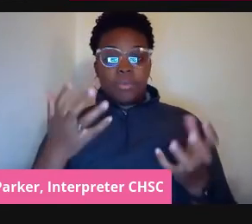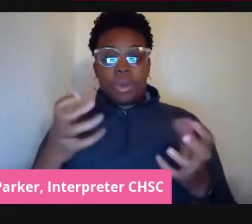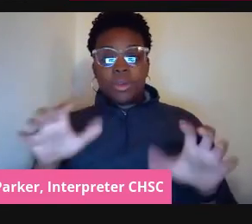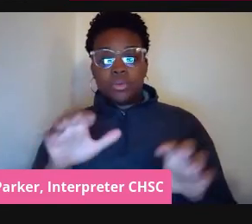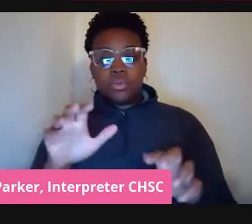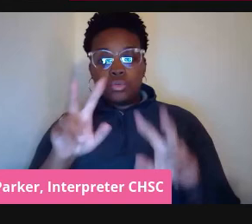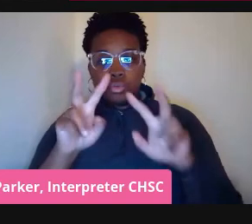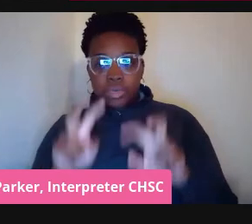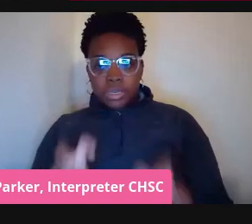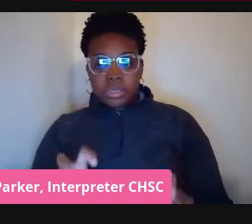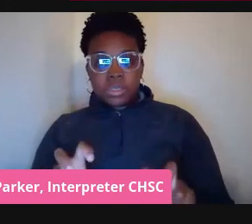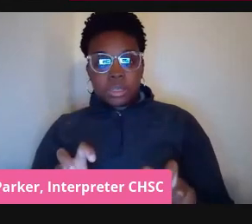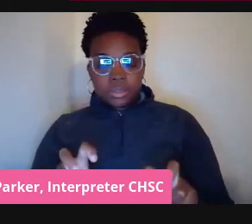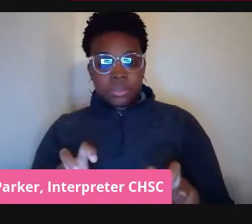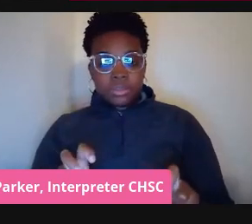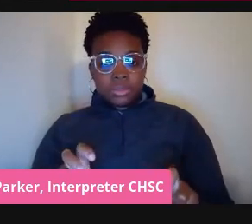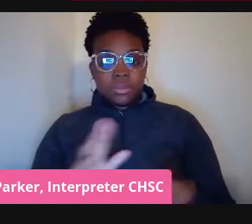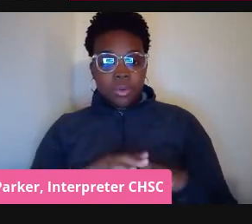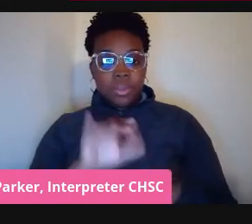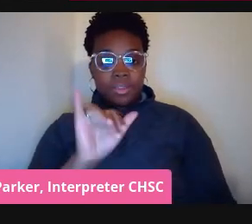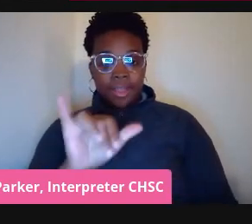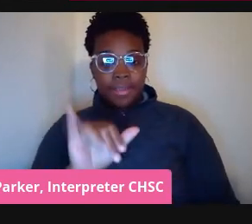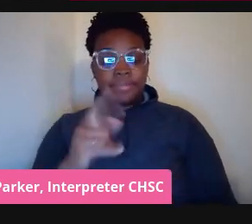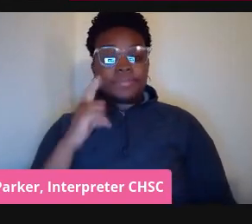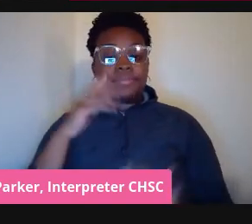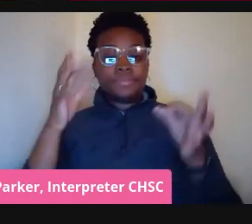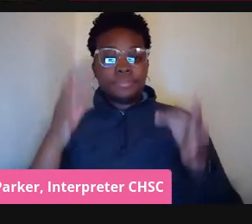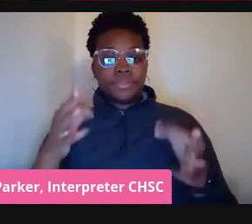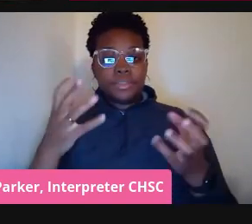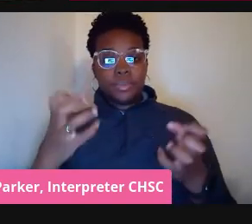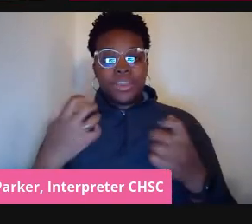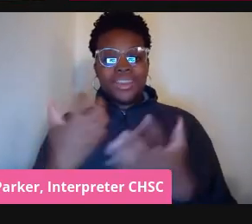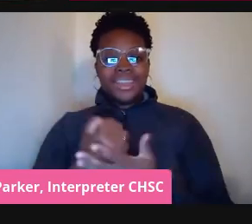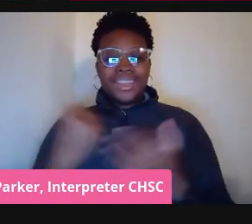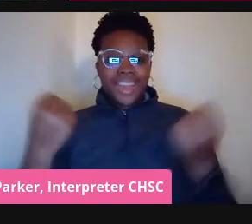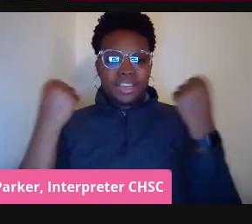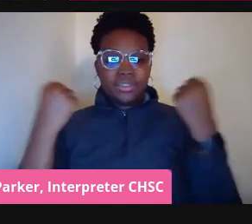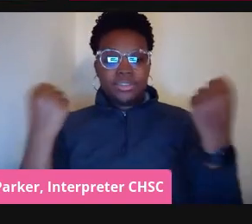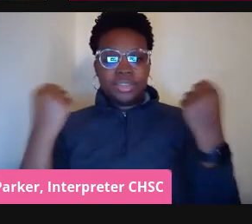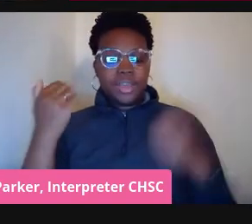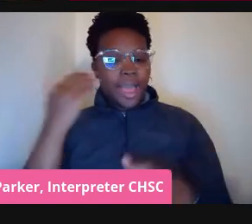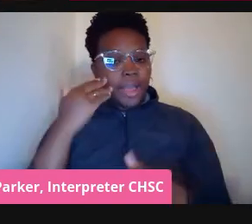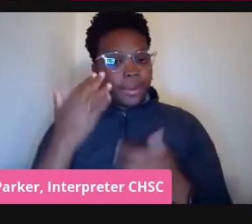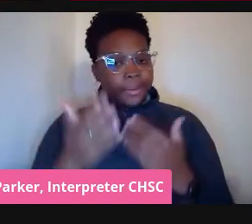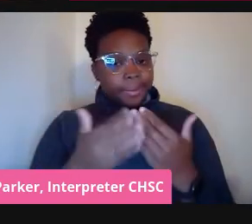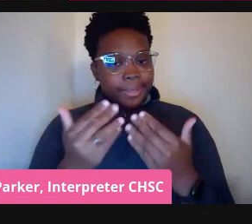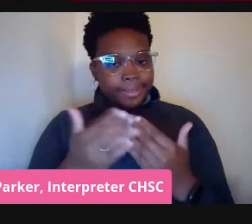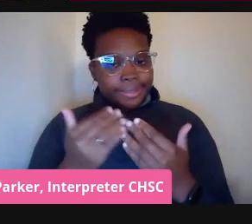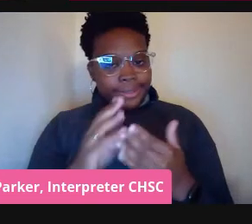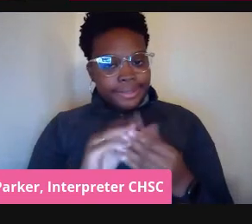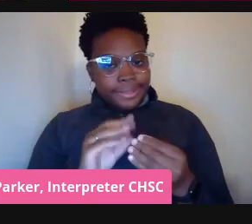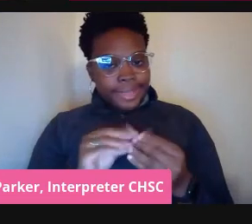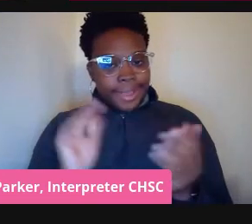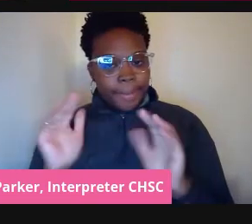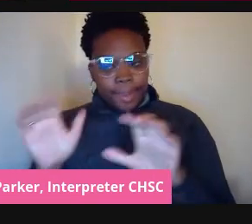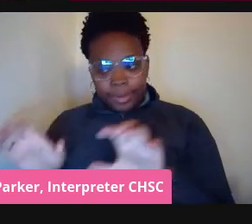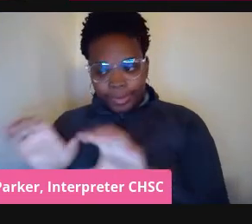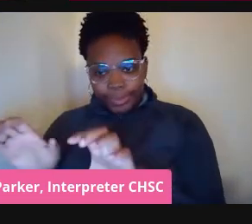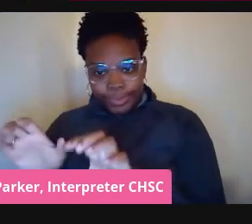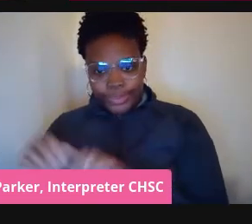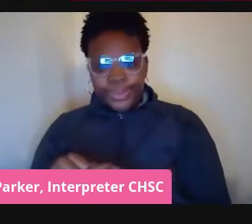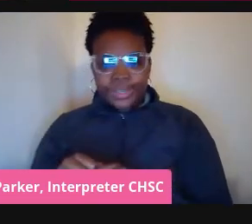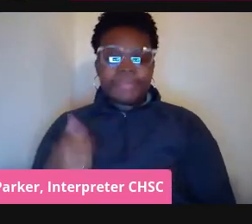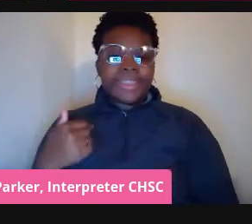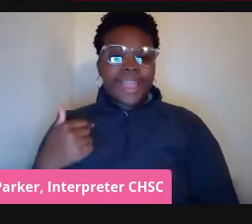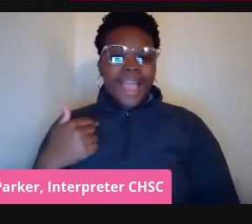on that. You definitely want to get some exercise in. I know that's easier said than done. I